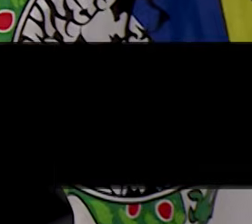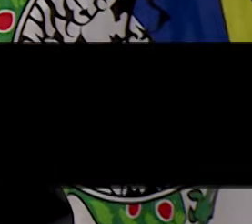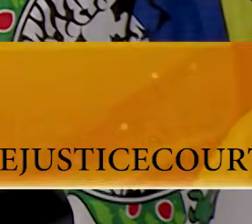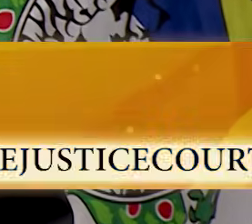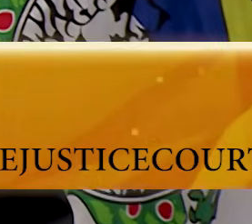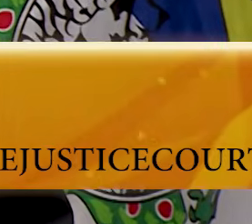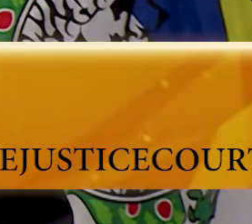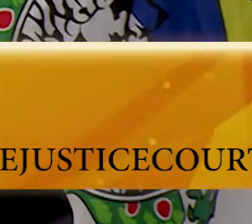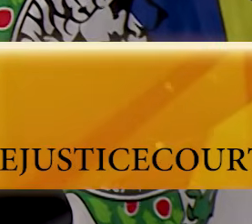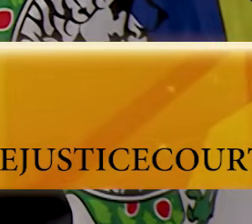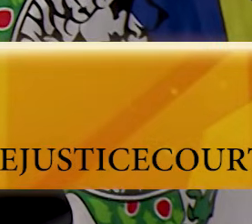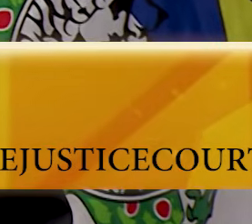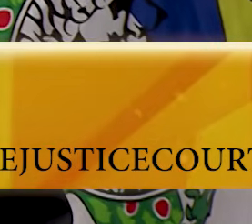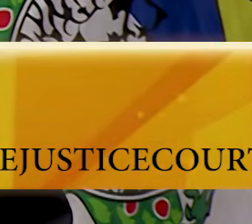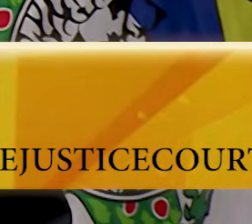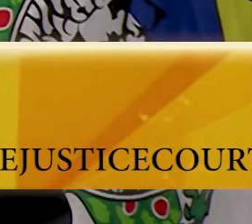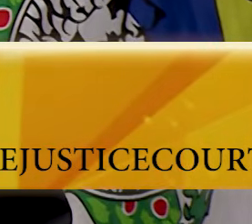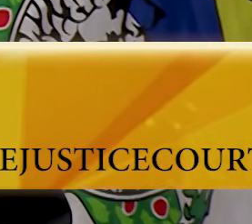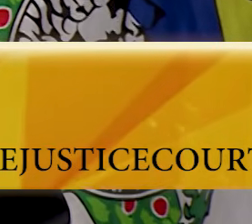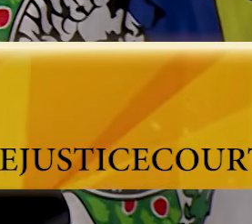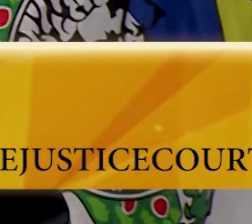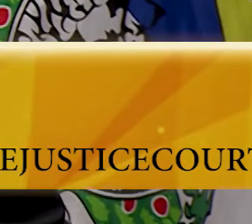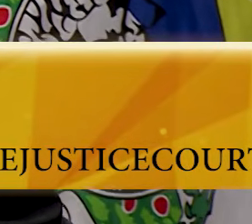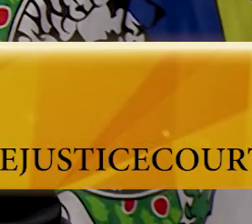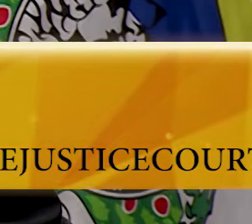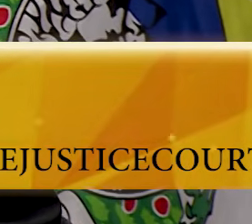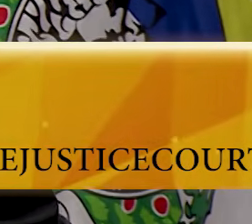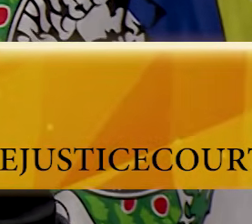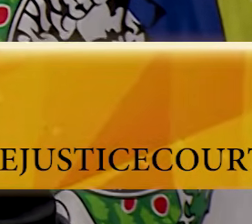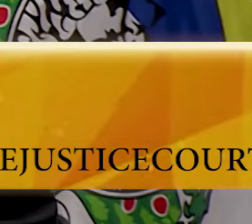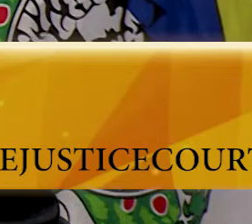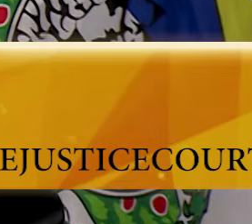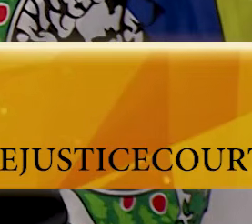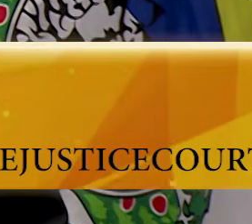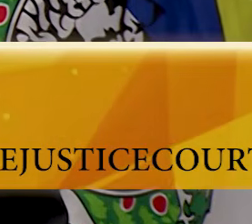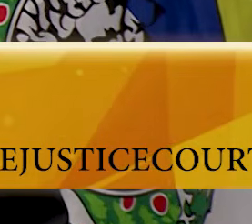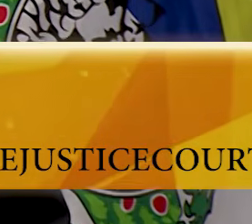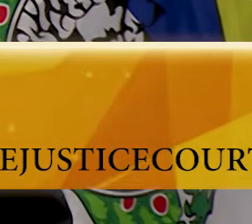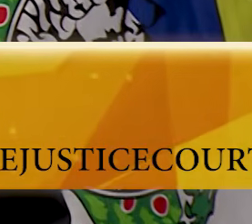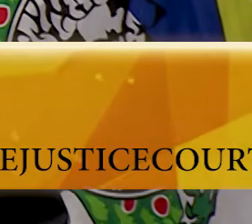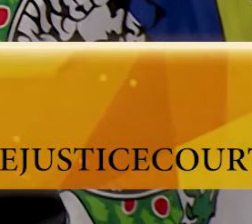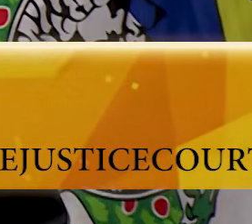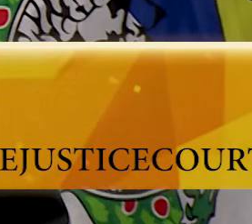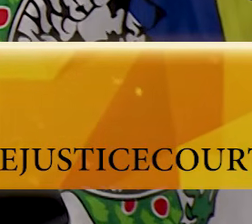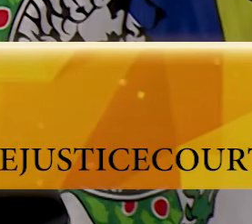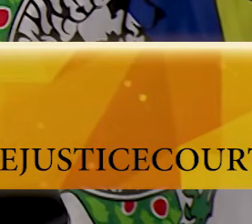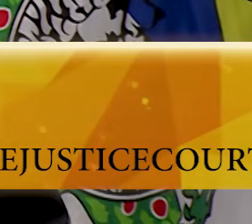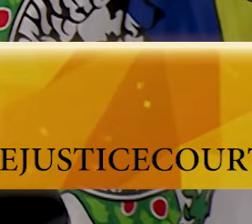That's 500 naira per day per child. 5 times 7, 3,500.